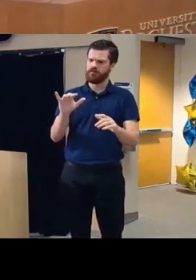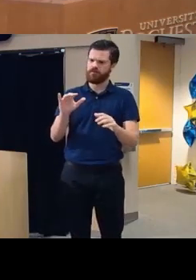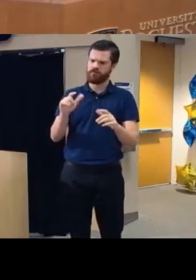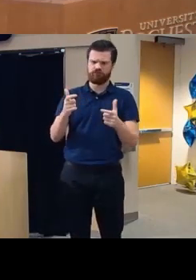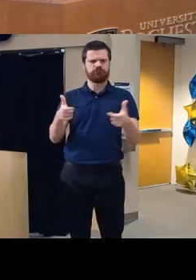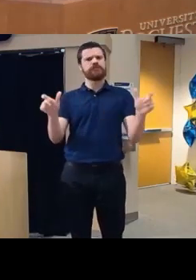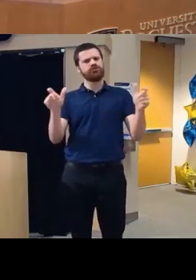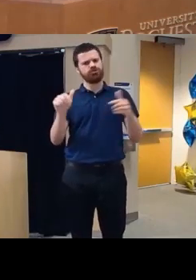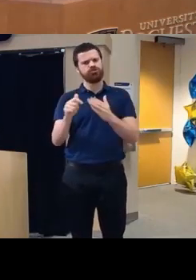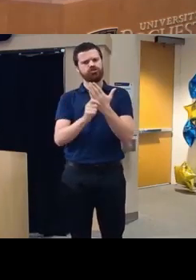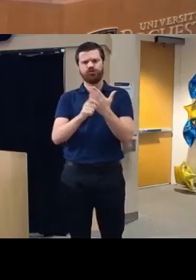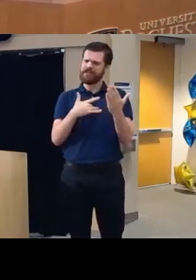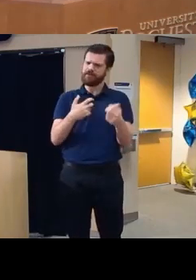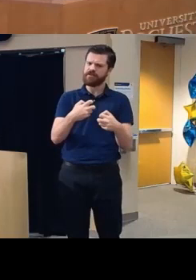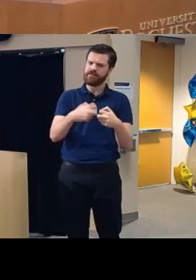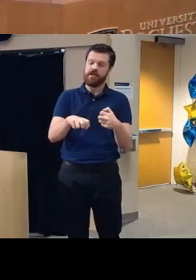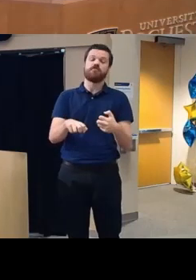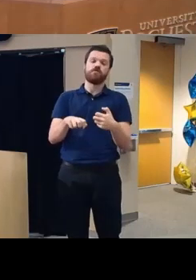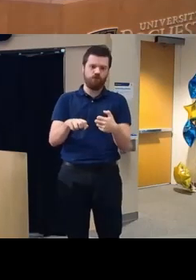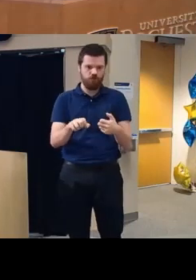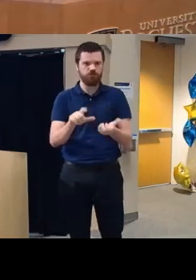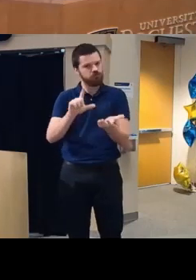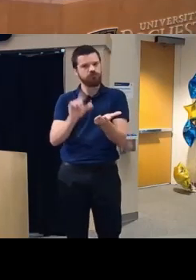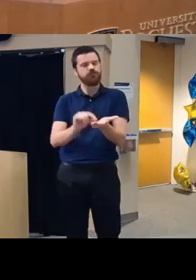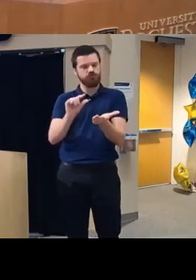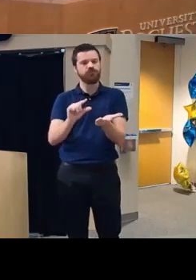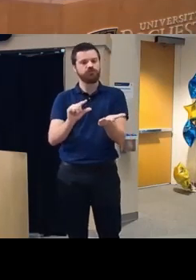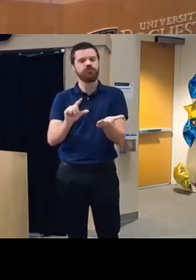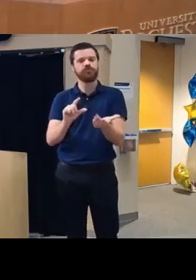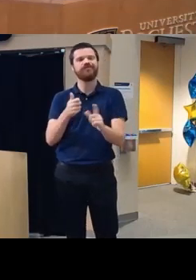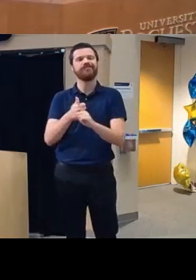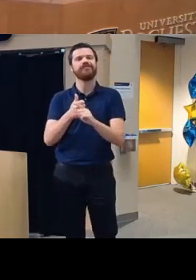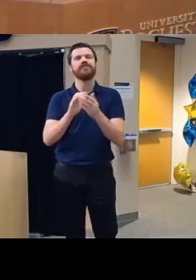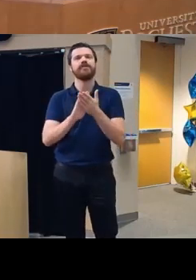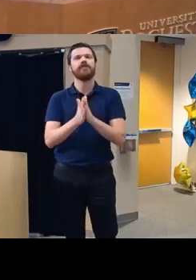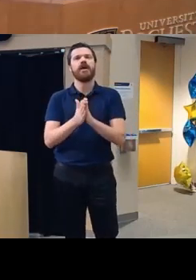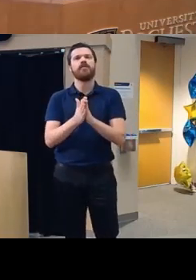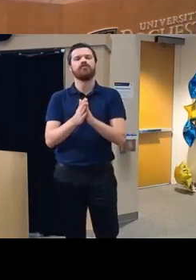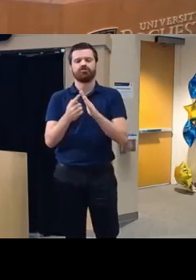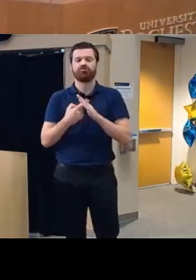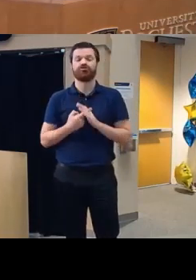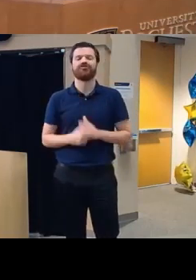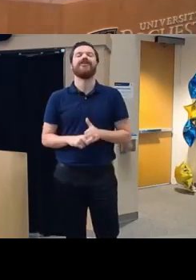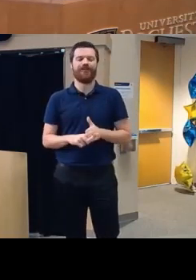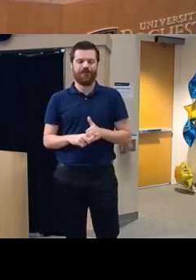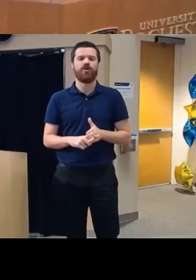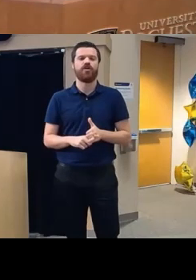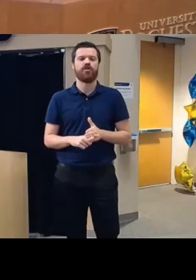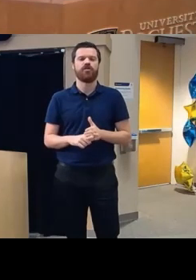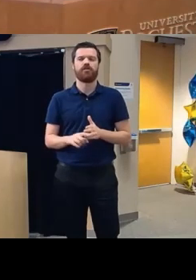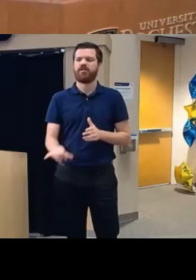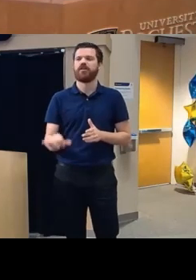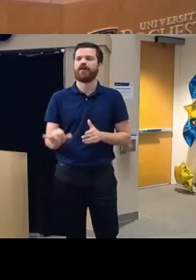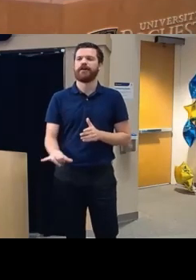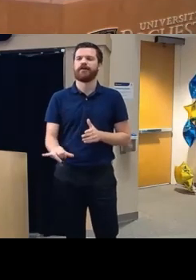of journals. So it was kind of the start of something of really